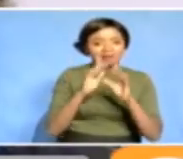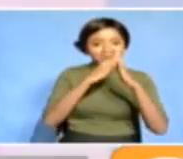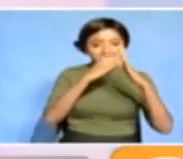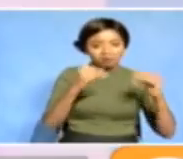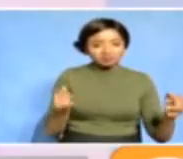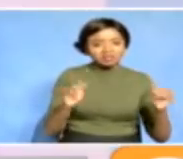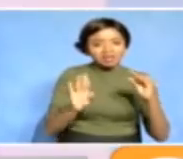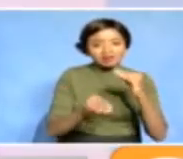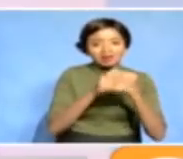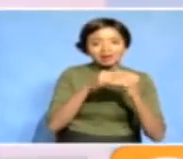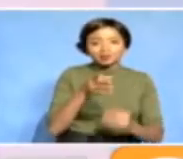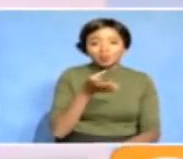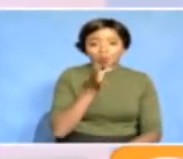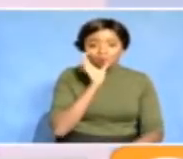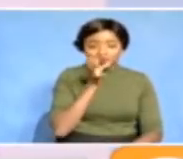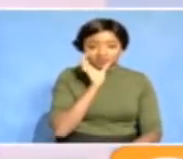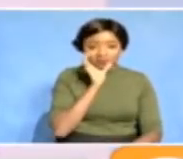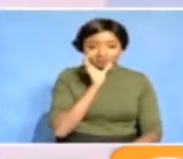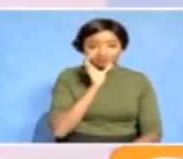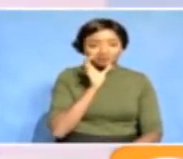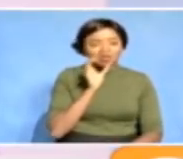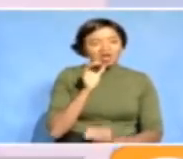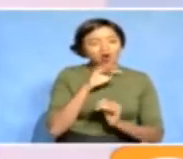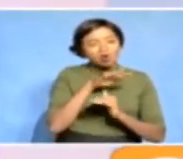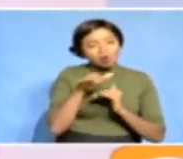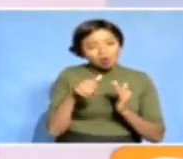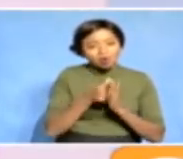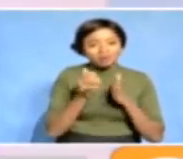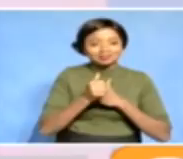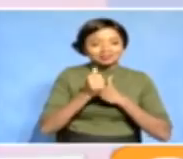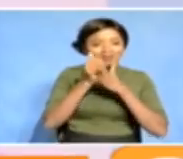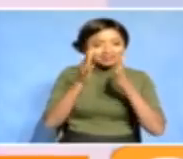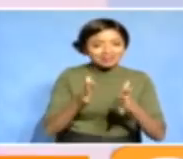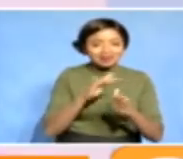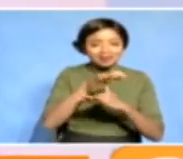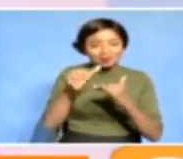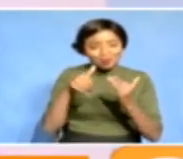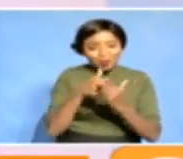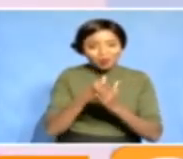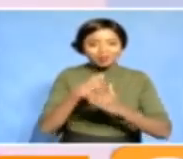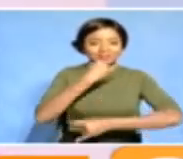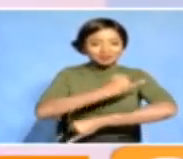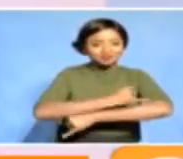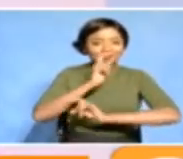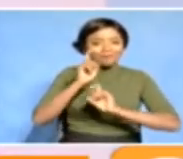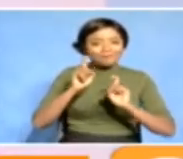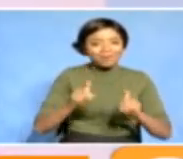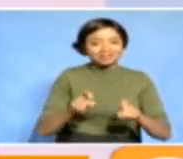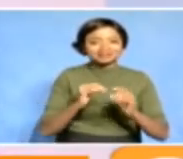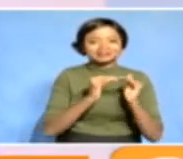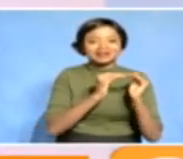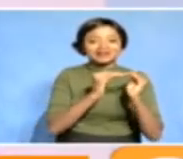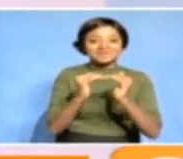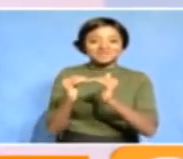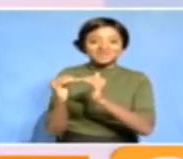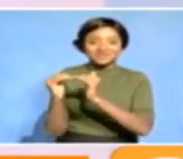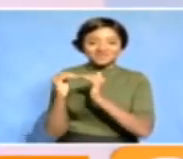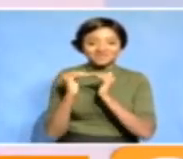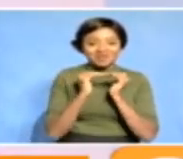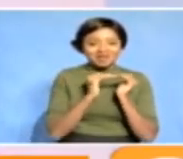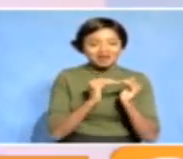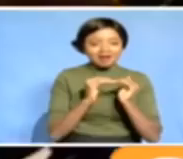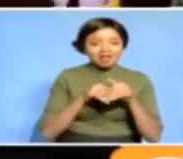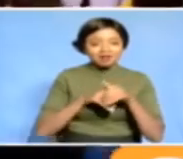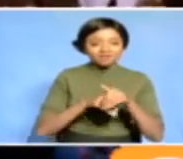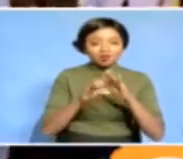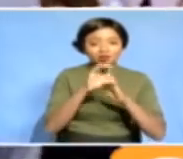water. Every leader in every institution, we must be fair, we must uphold the spirit of the